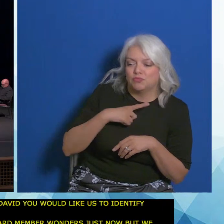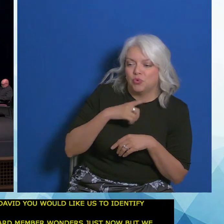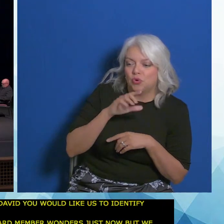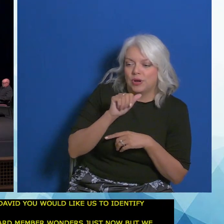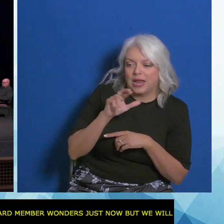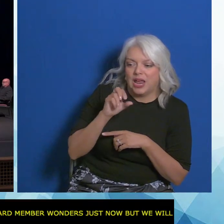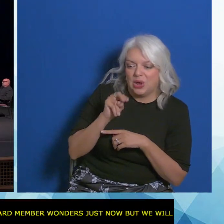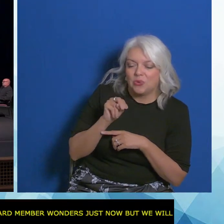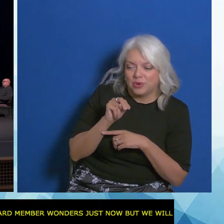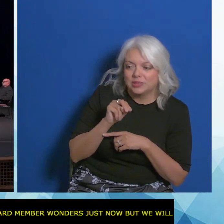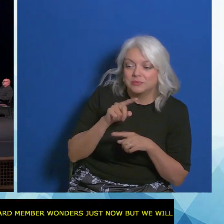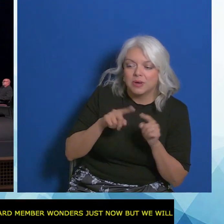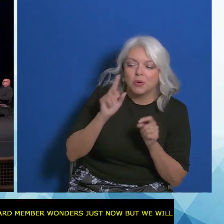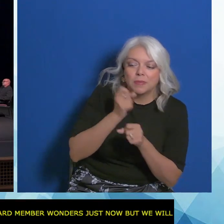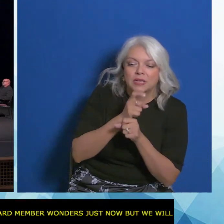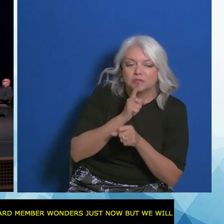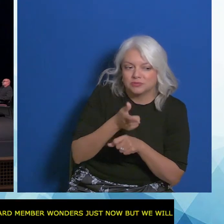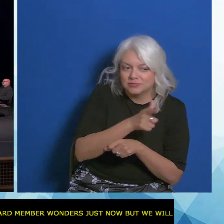ourselves.